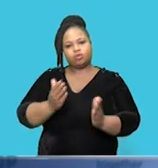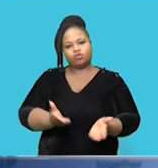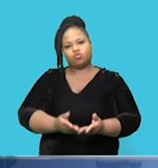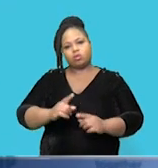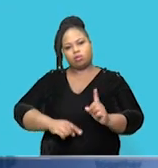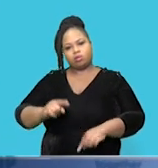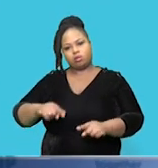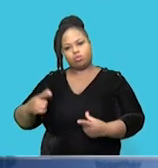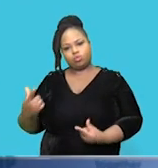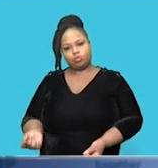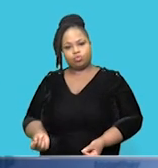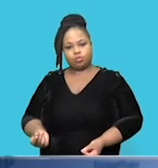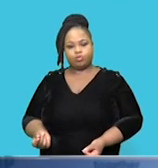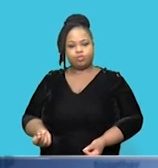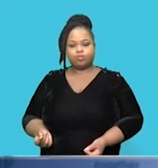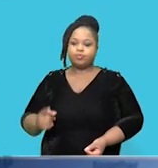because